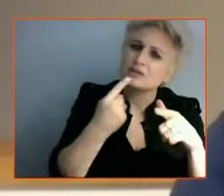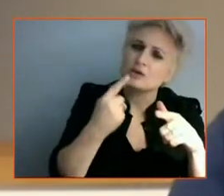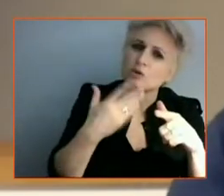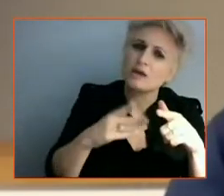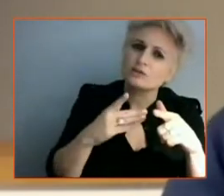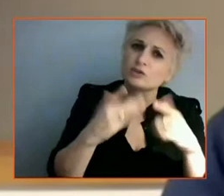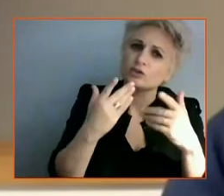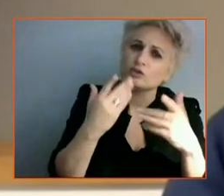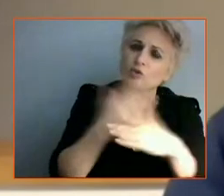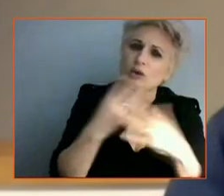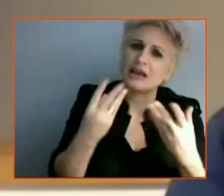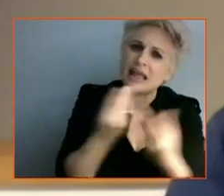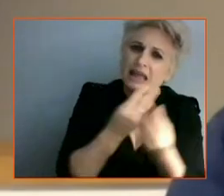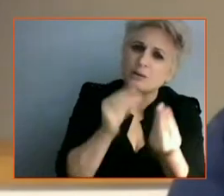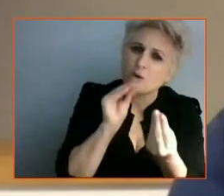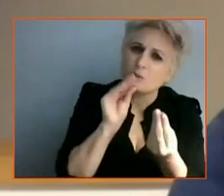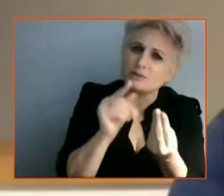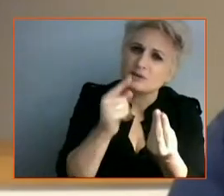economic speak.